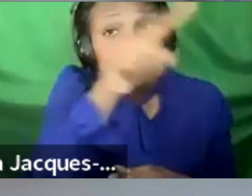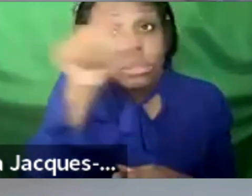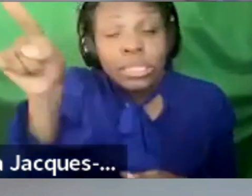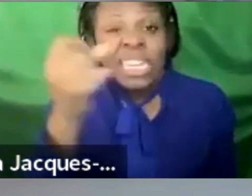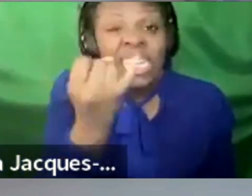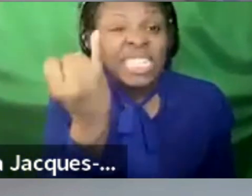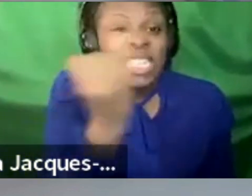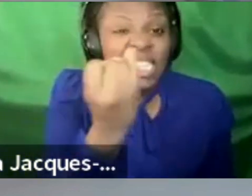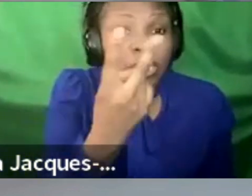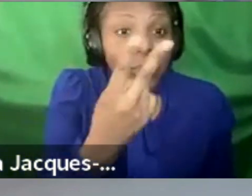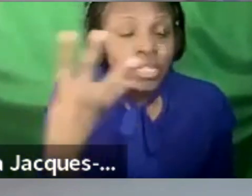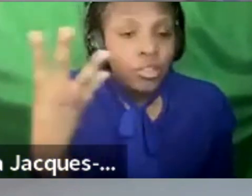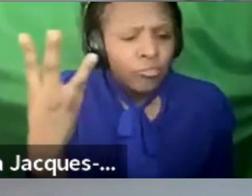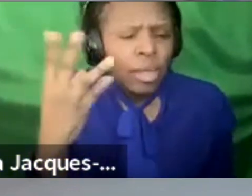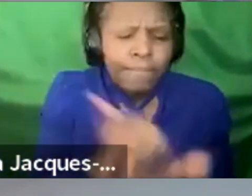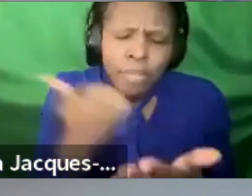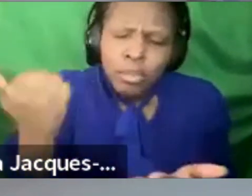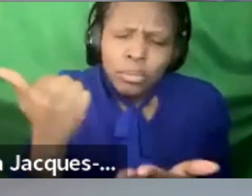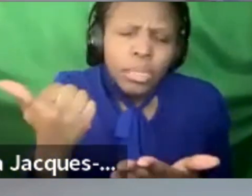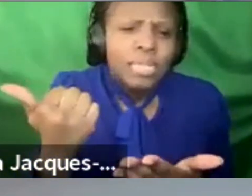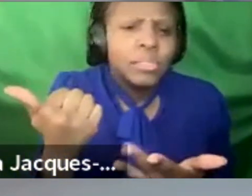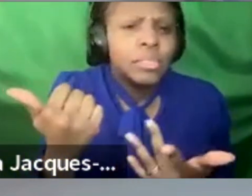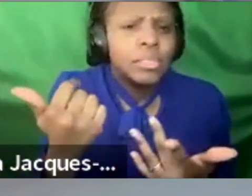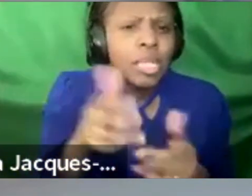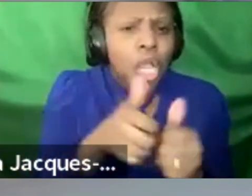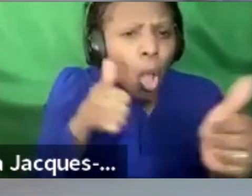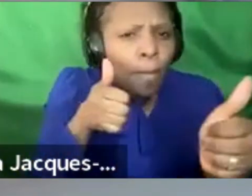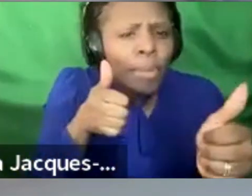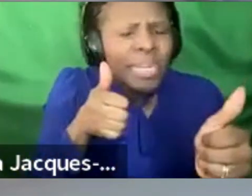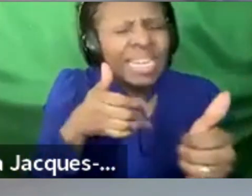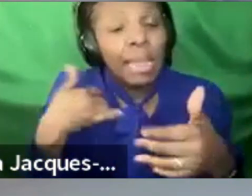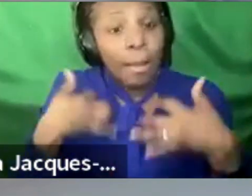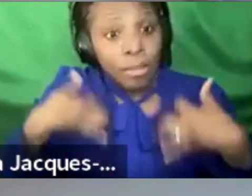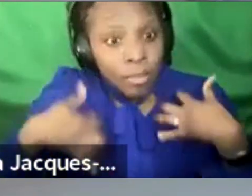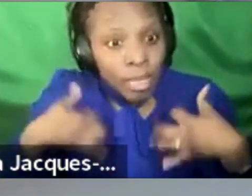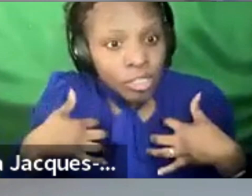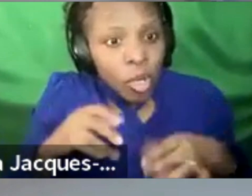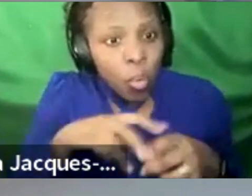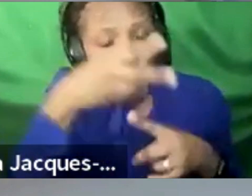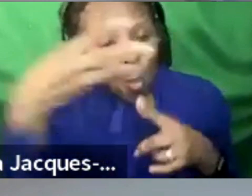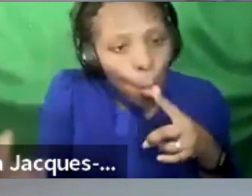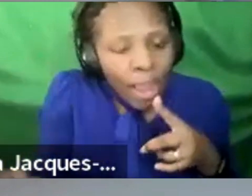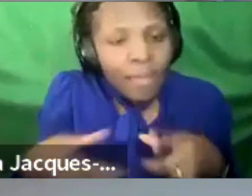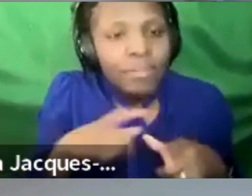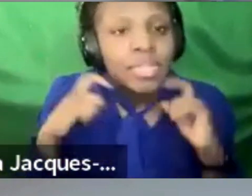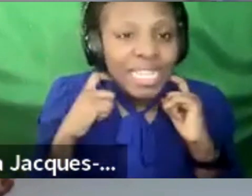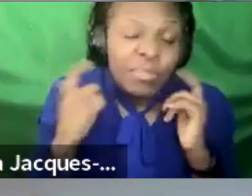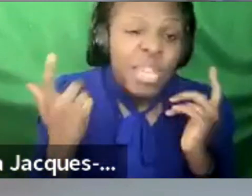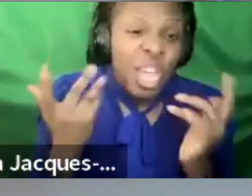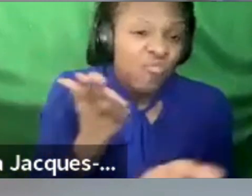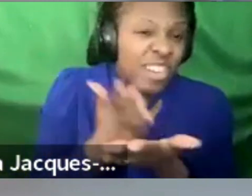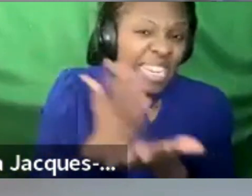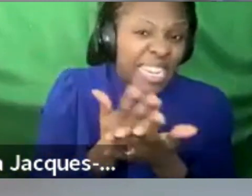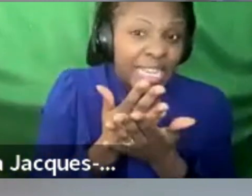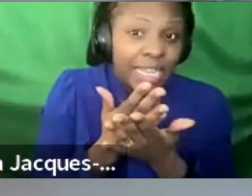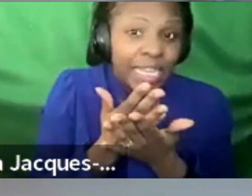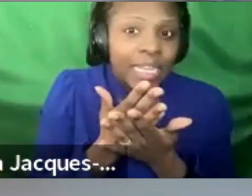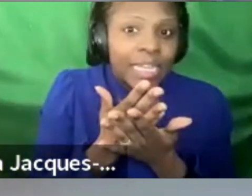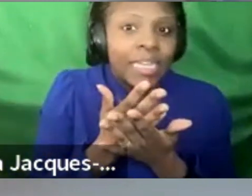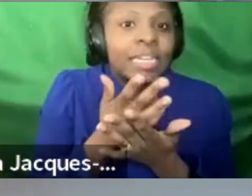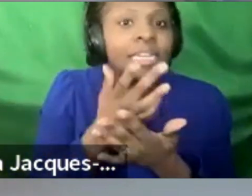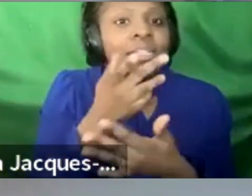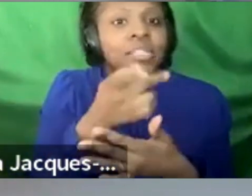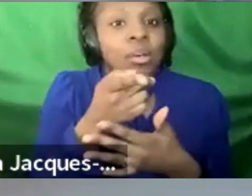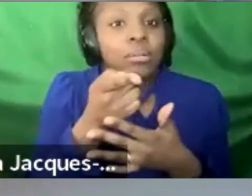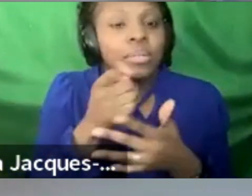1623, amazing company, is doing this amazing work. Their passion is queering Shakespeare, essentially, and taking that in as many creative directions